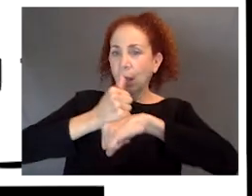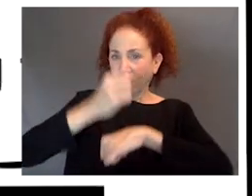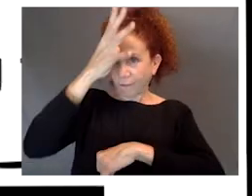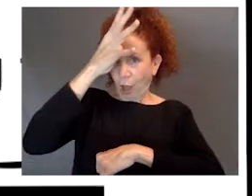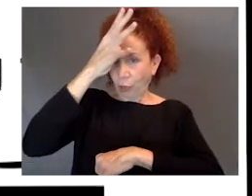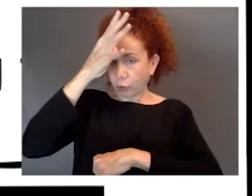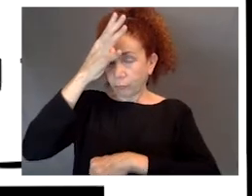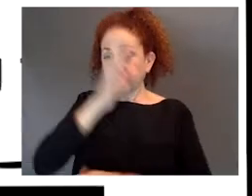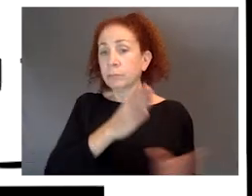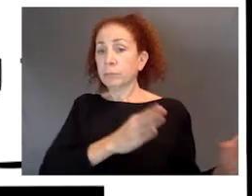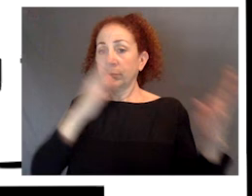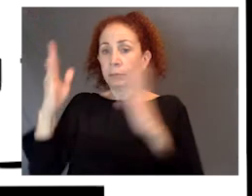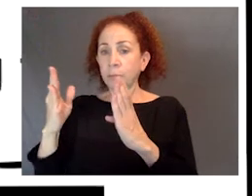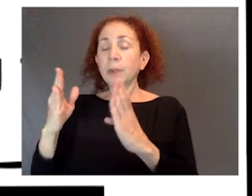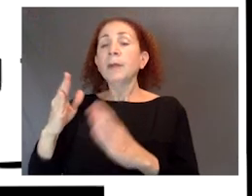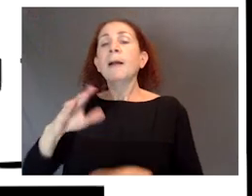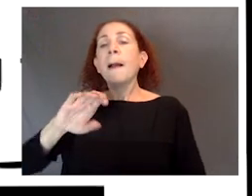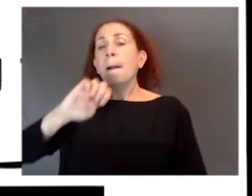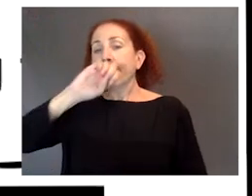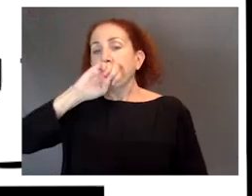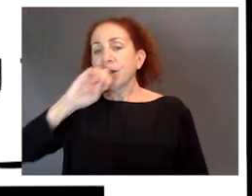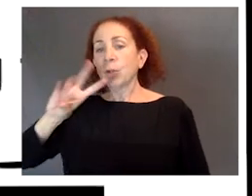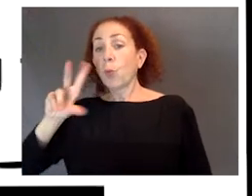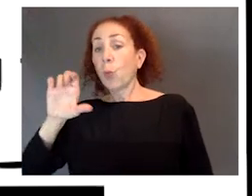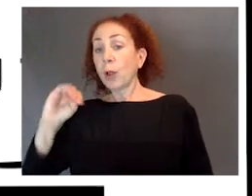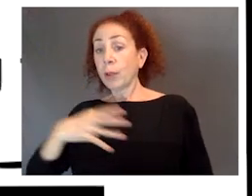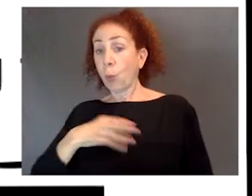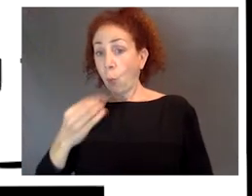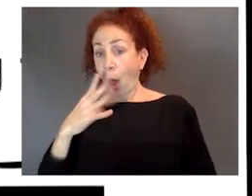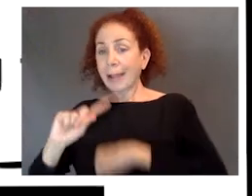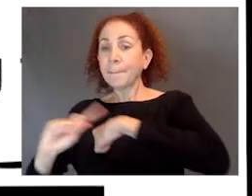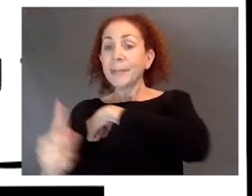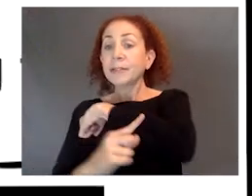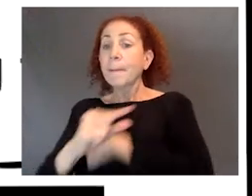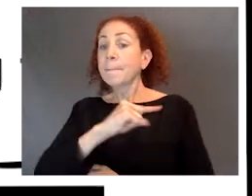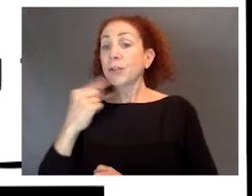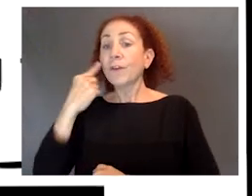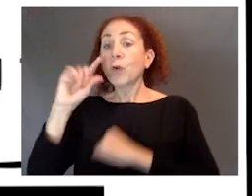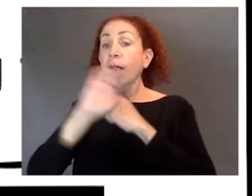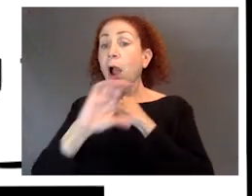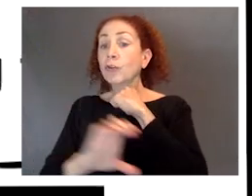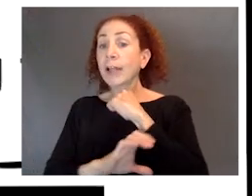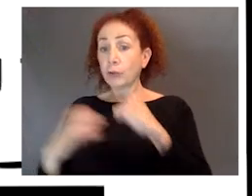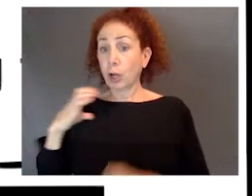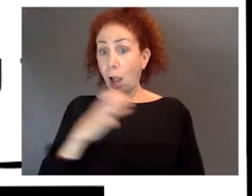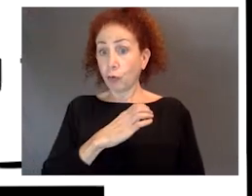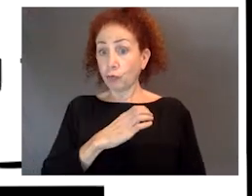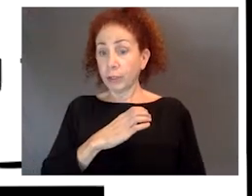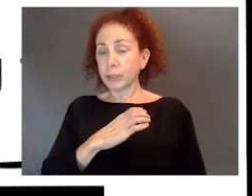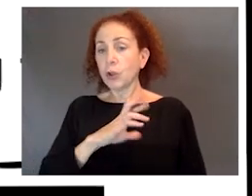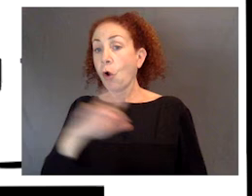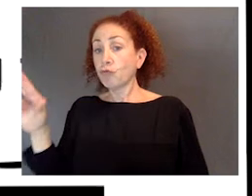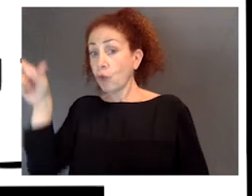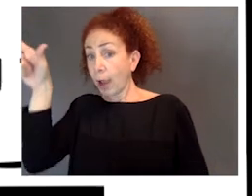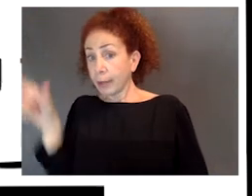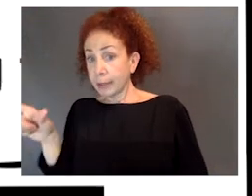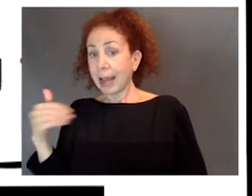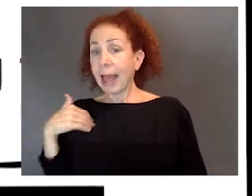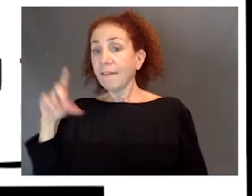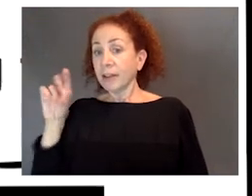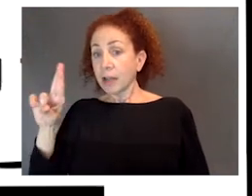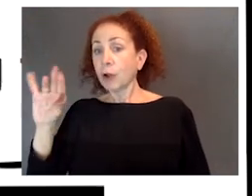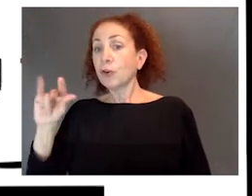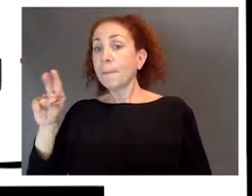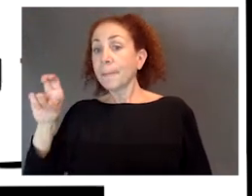the center, we have Bishop William White, the Episcopalian minister to the Continental Congresses. And finally, on the right side, we